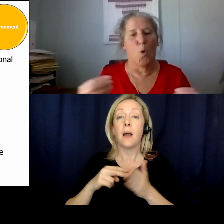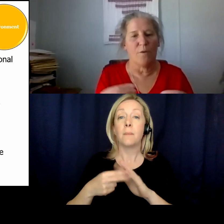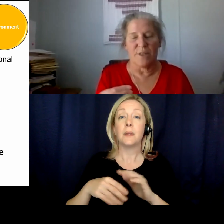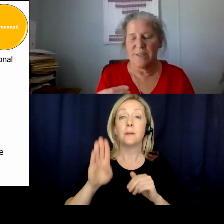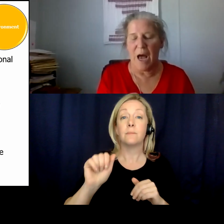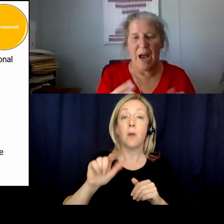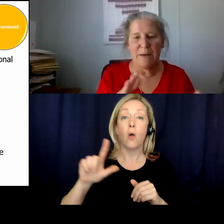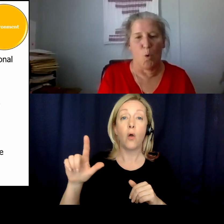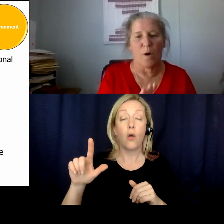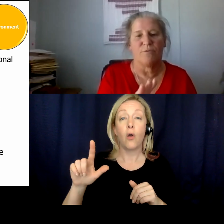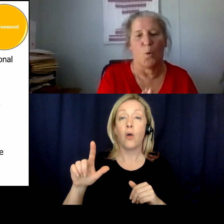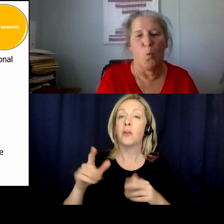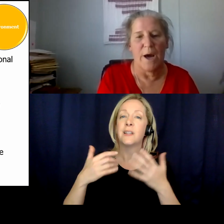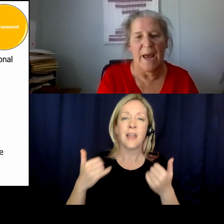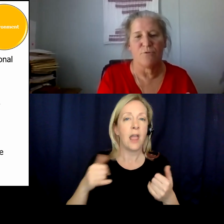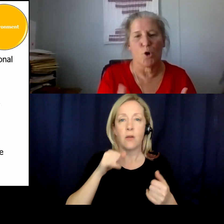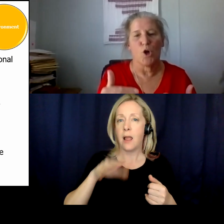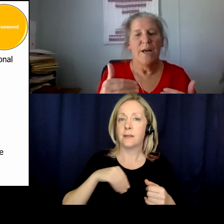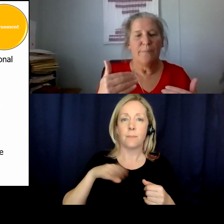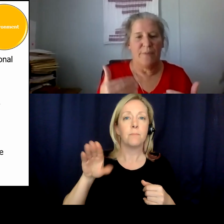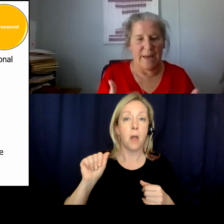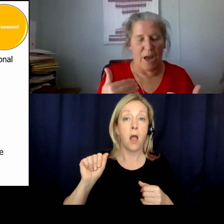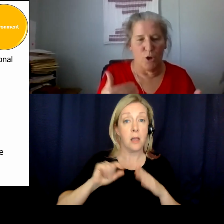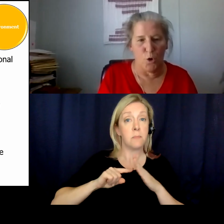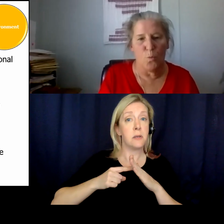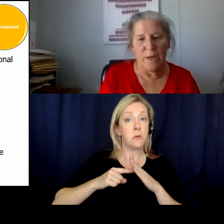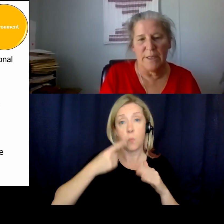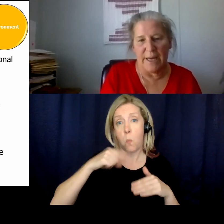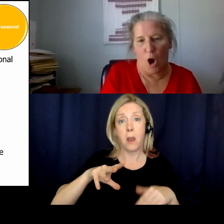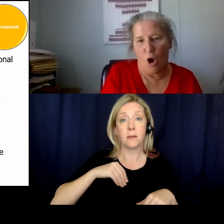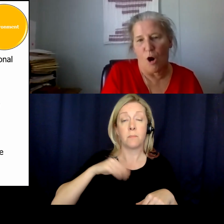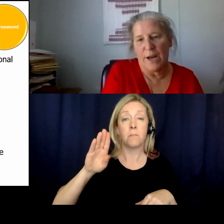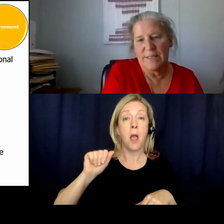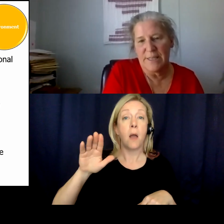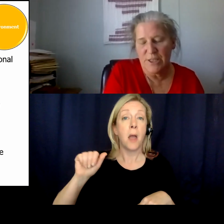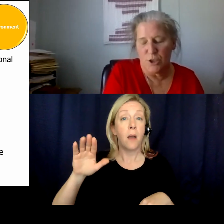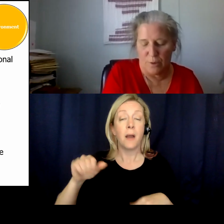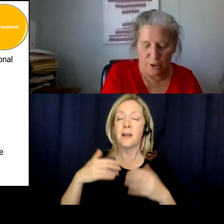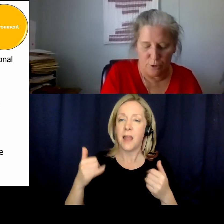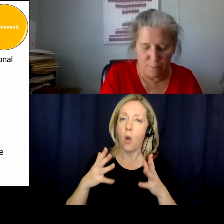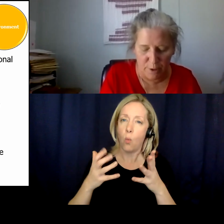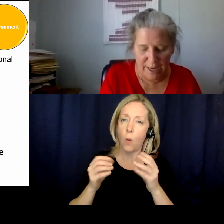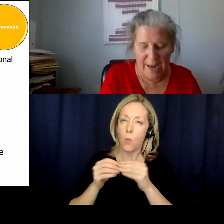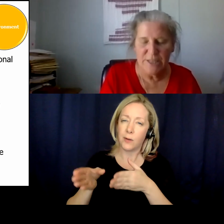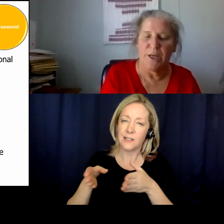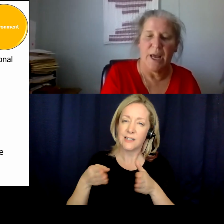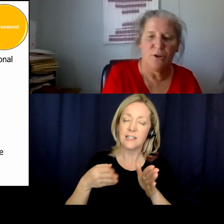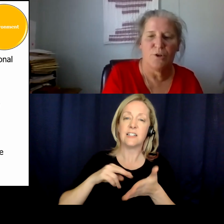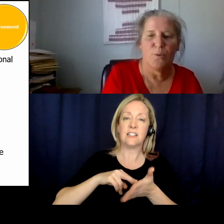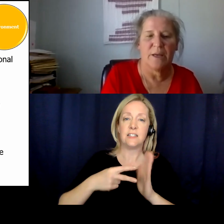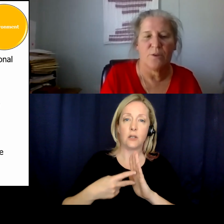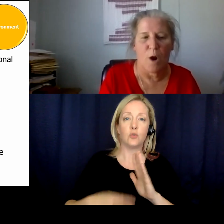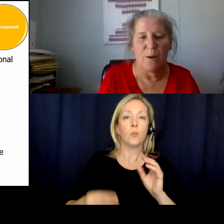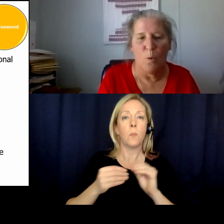me more of the sign, more of the whatever, that you really are intentional in your communication and